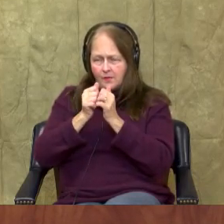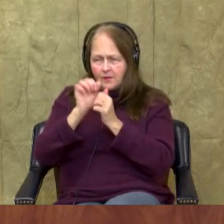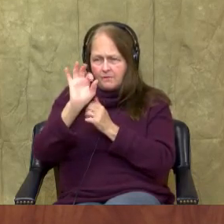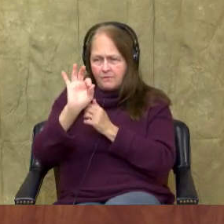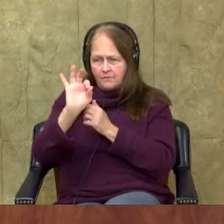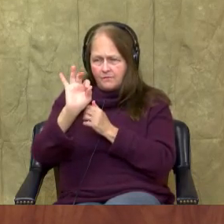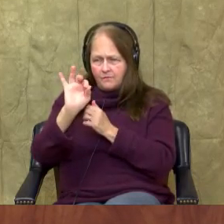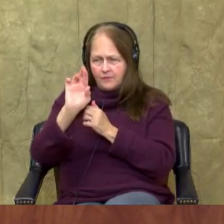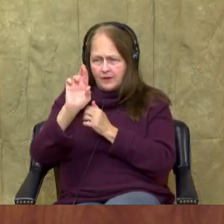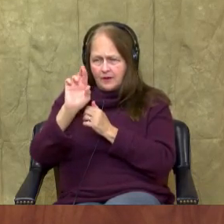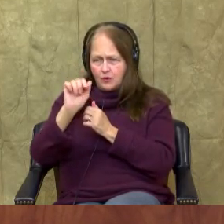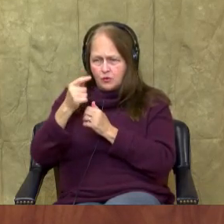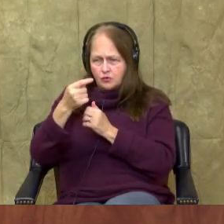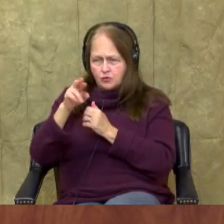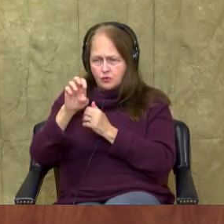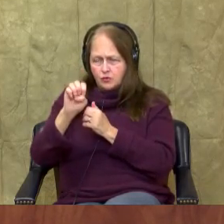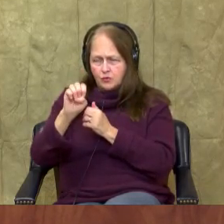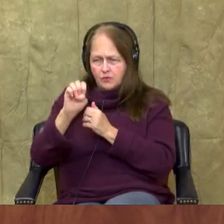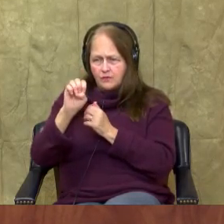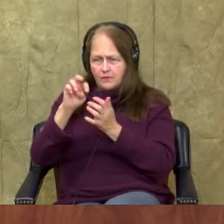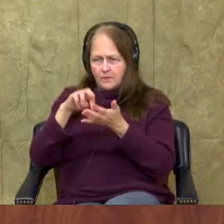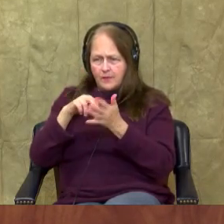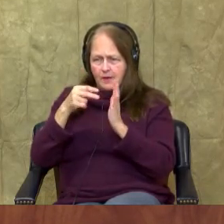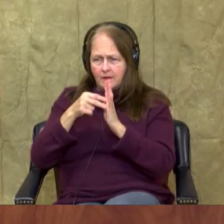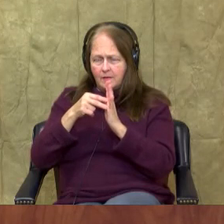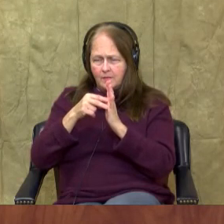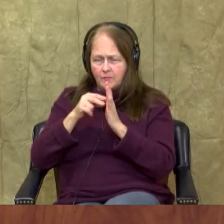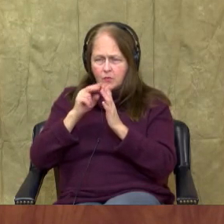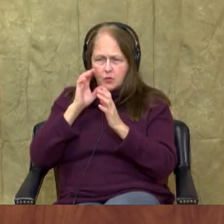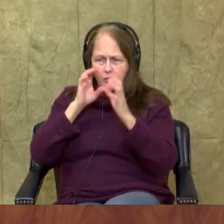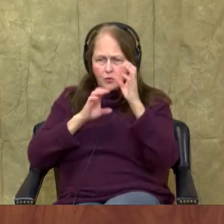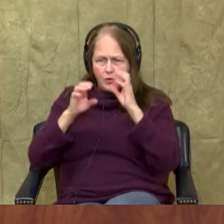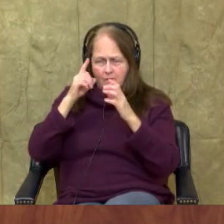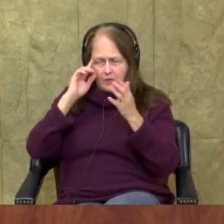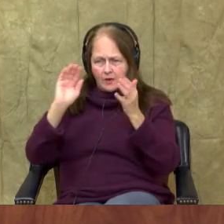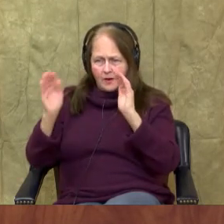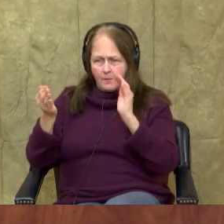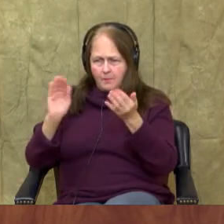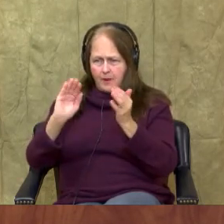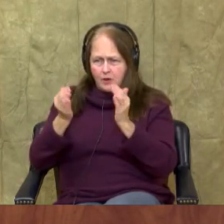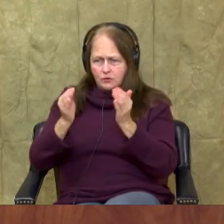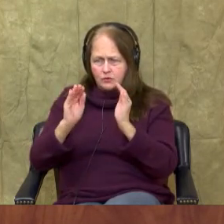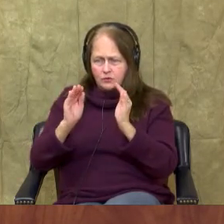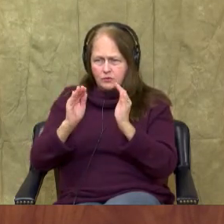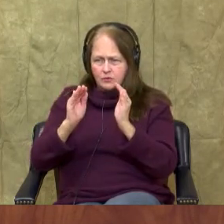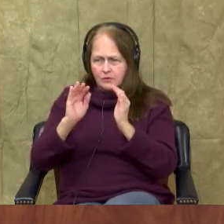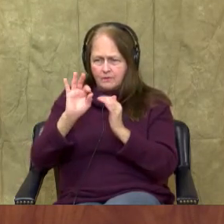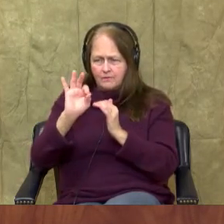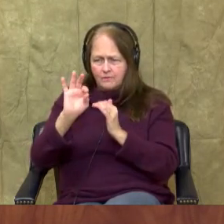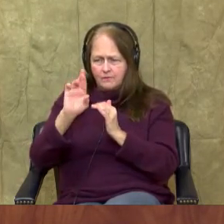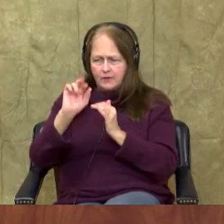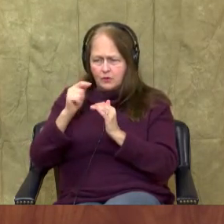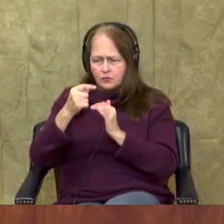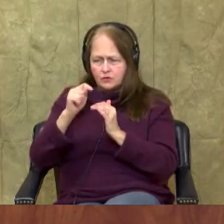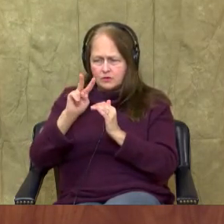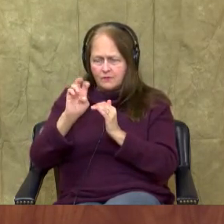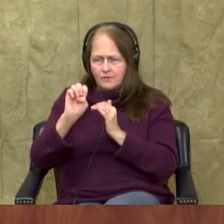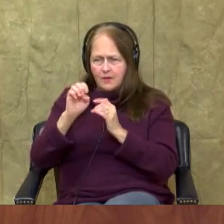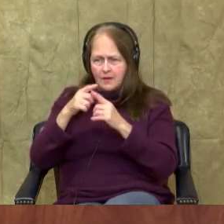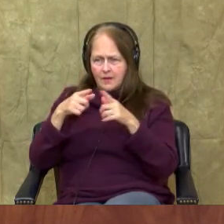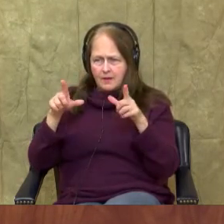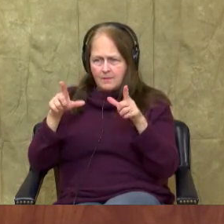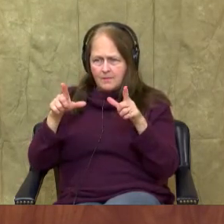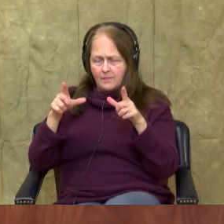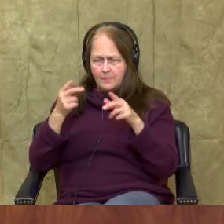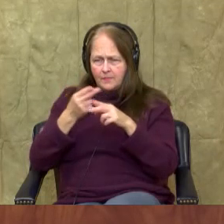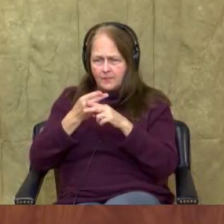figurative meaning. So it means we're going to have to look for some sort of comparison or some type of figurative language. So once again,